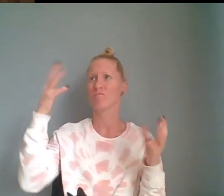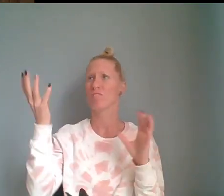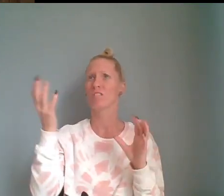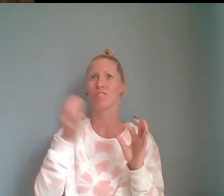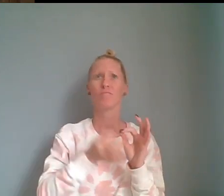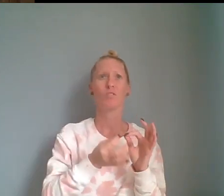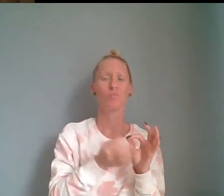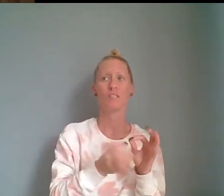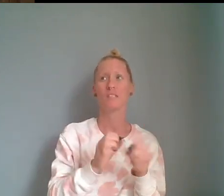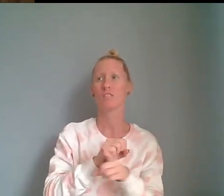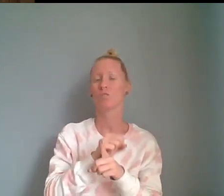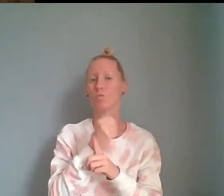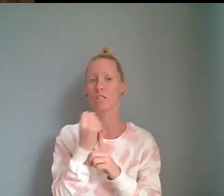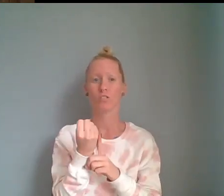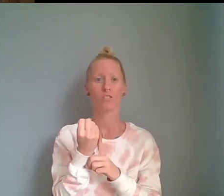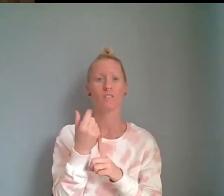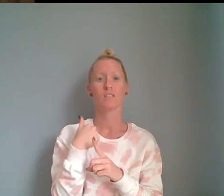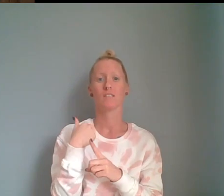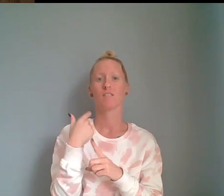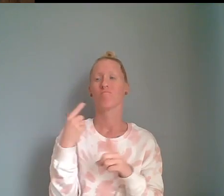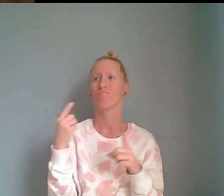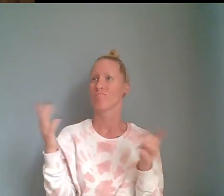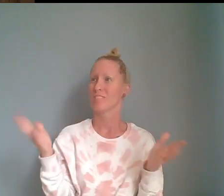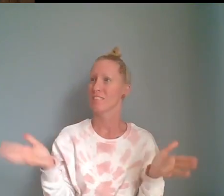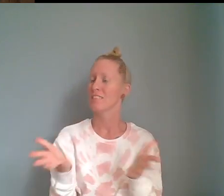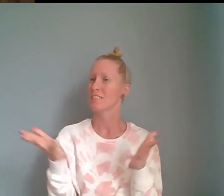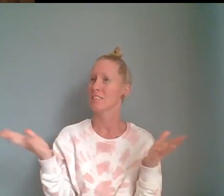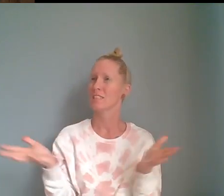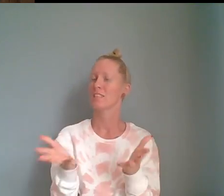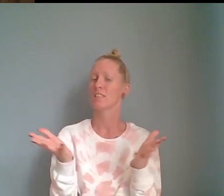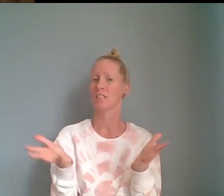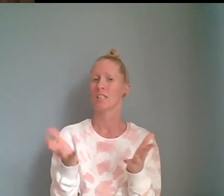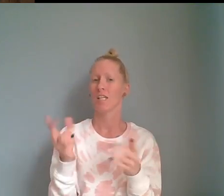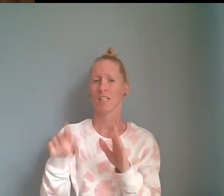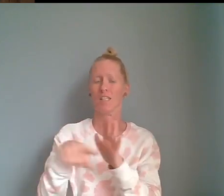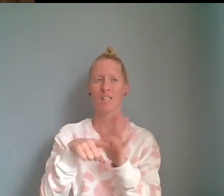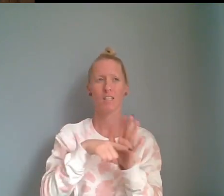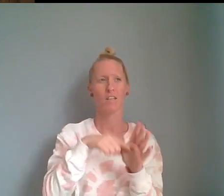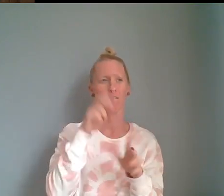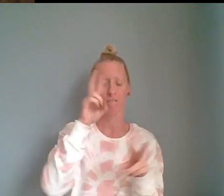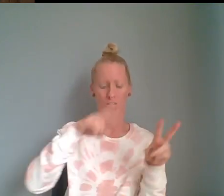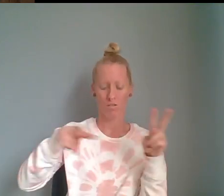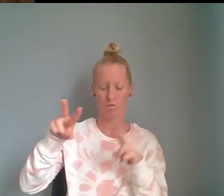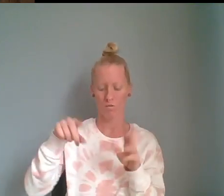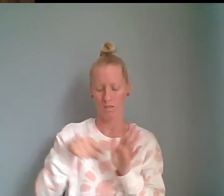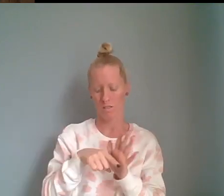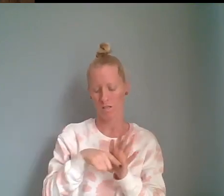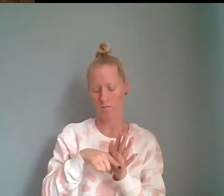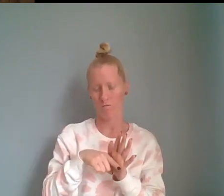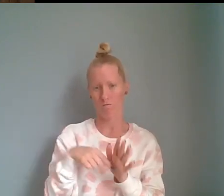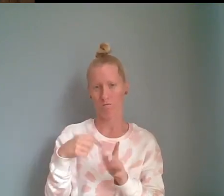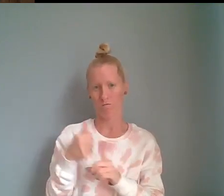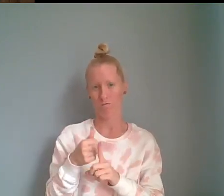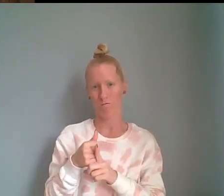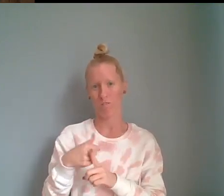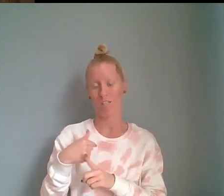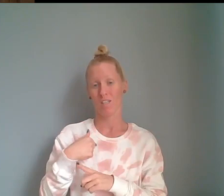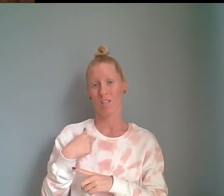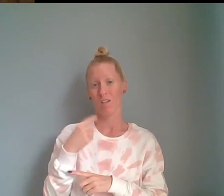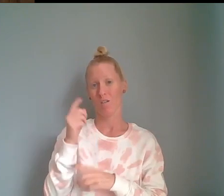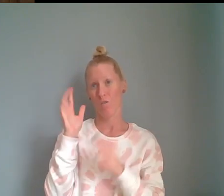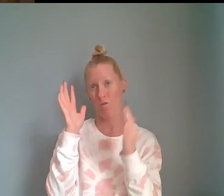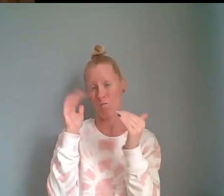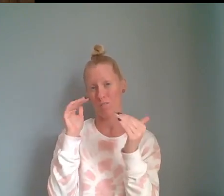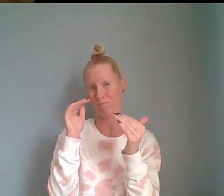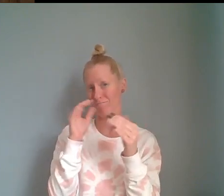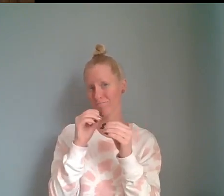interpreting situations, feed a kind of general negative view of the self and a hopelessness about the future. People